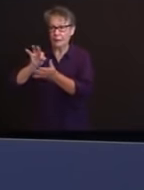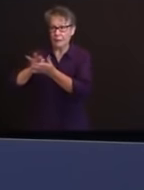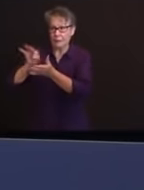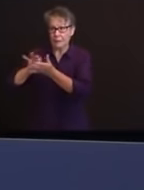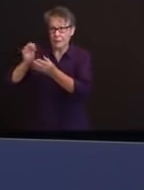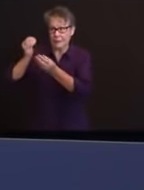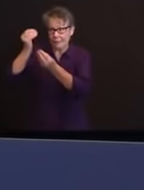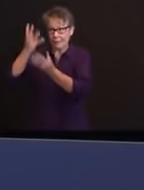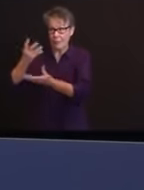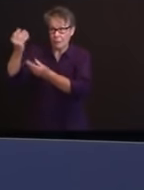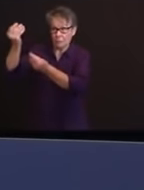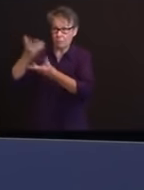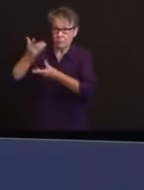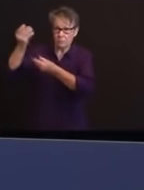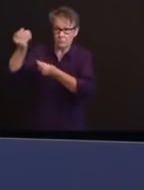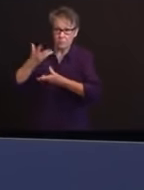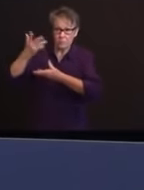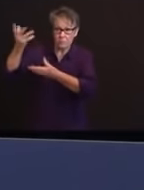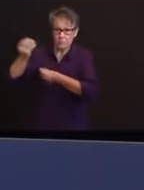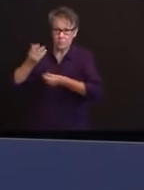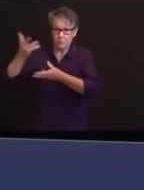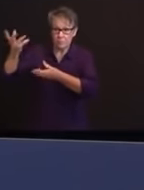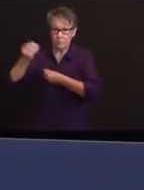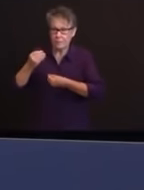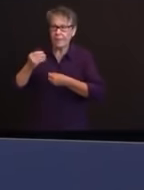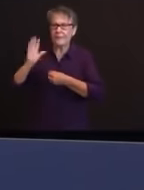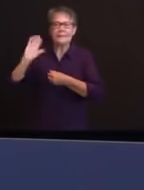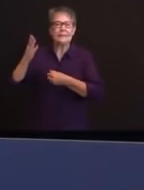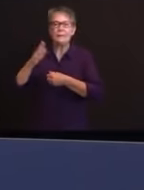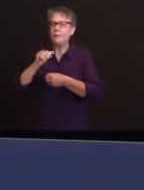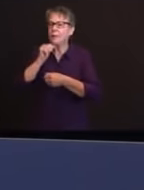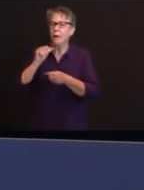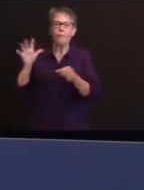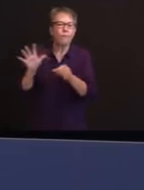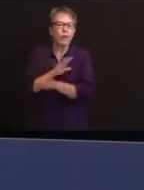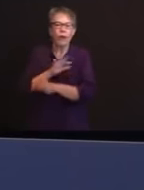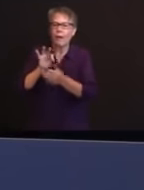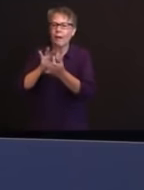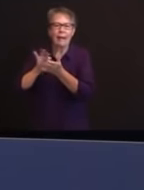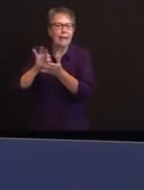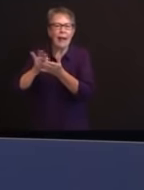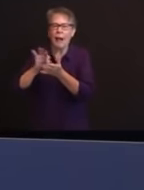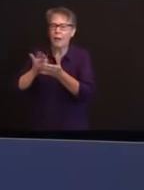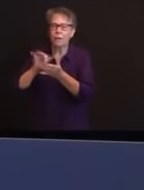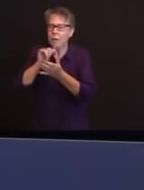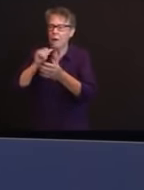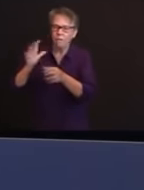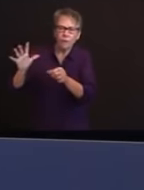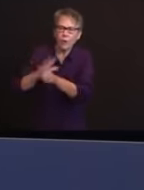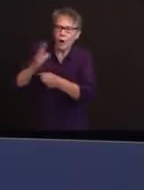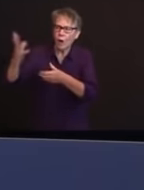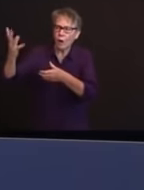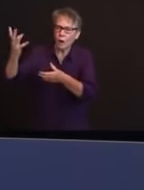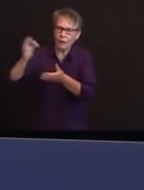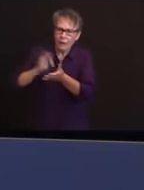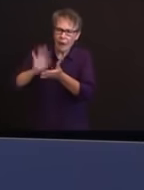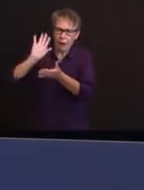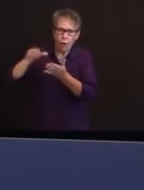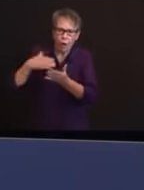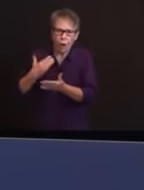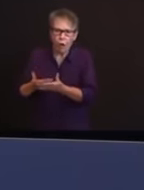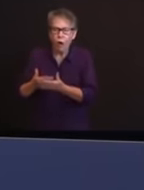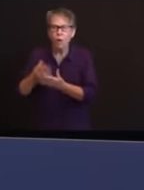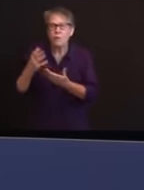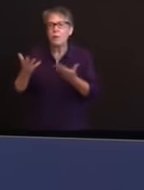jump up tomorrow. I think our reality is that we will have between 2,000 and 3,000 cases a day going forward.